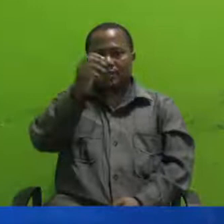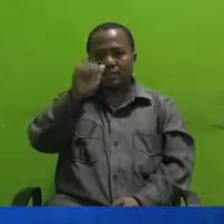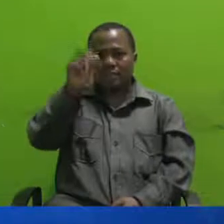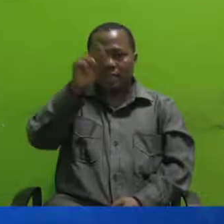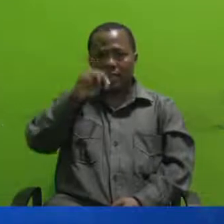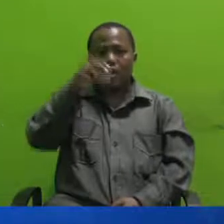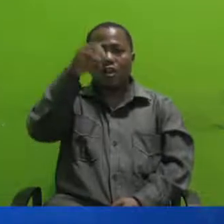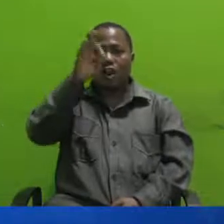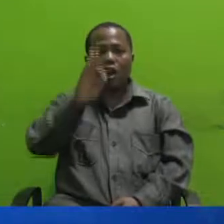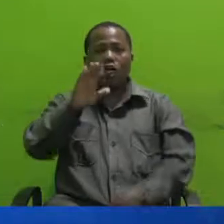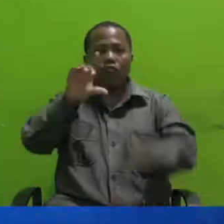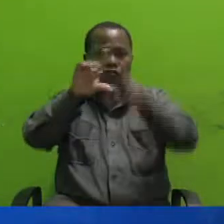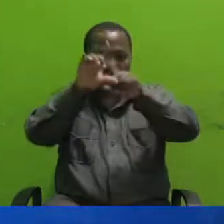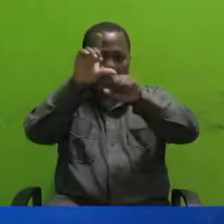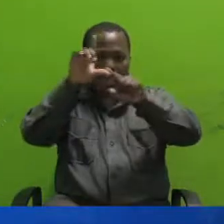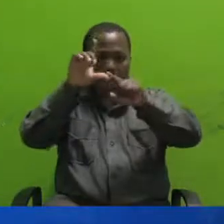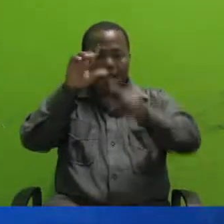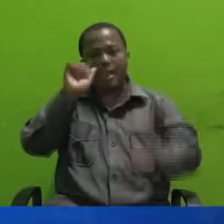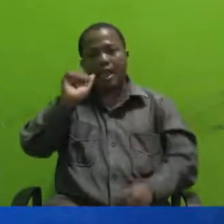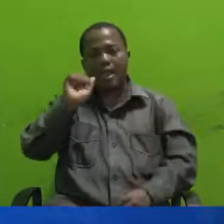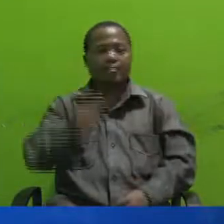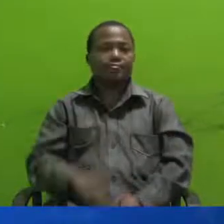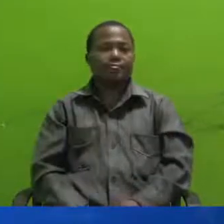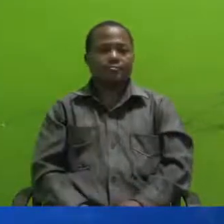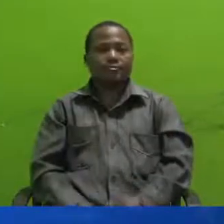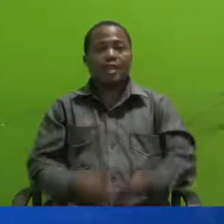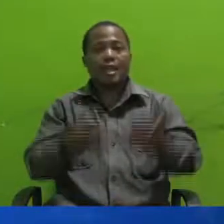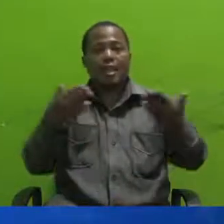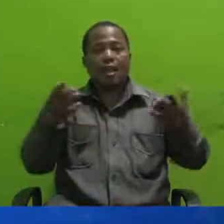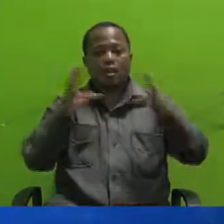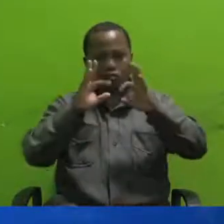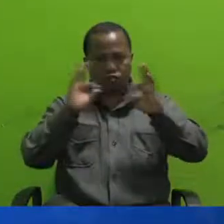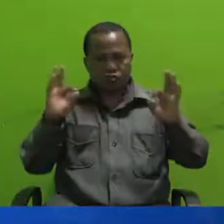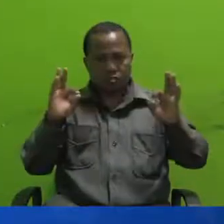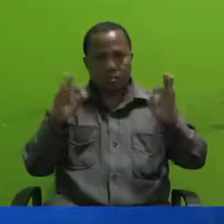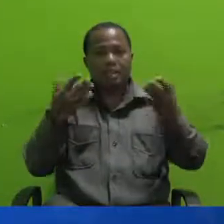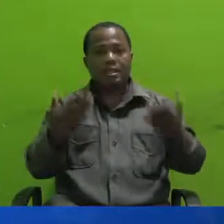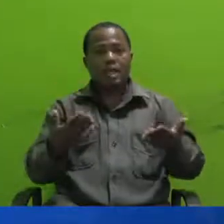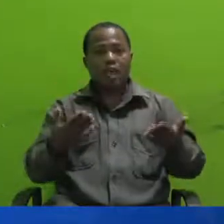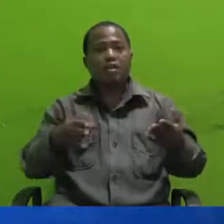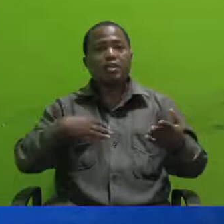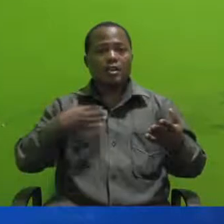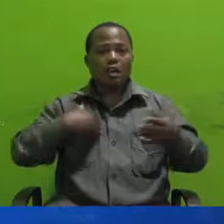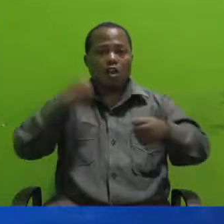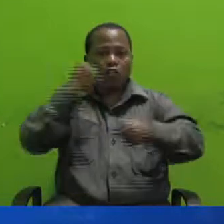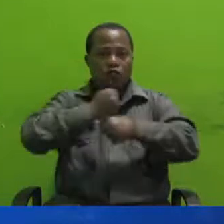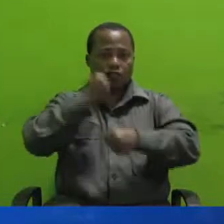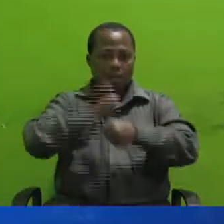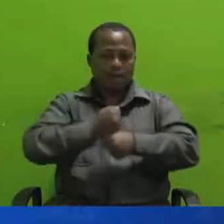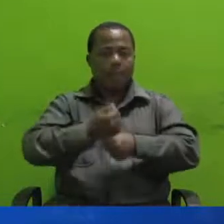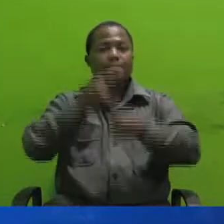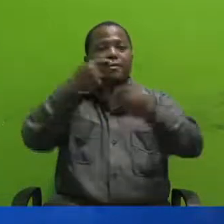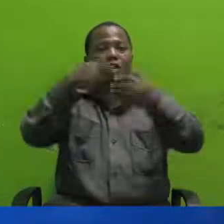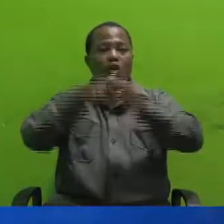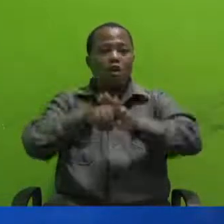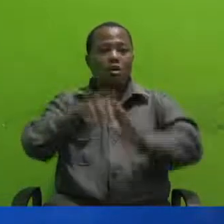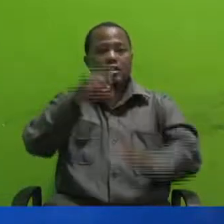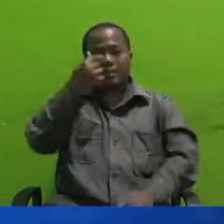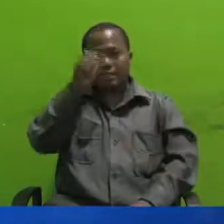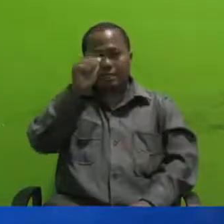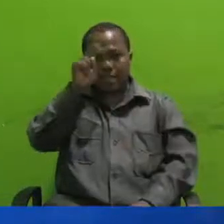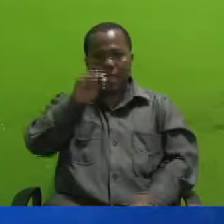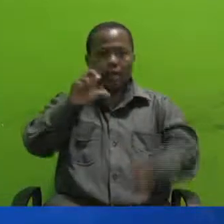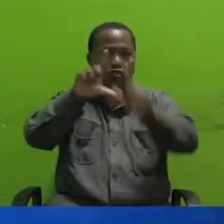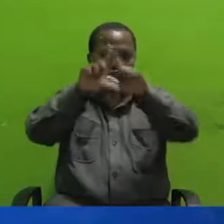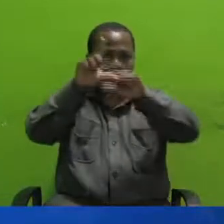tan of angle A. Okay, now good. So now we're supposed to work out on tan